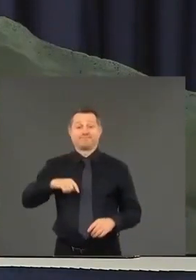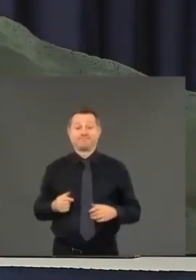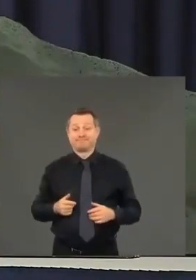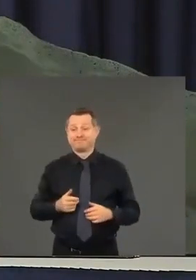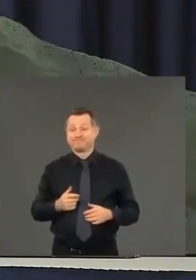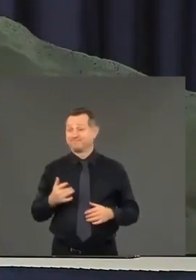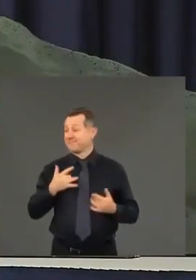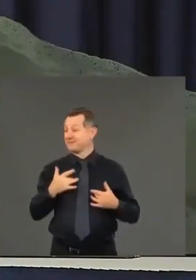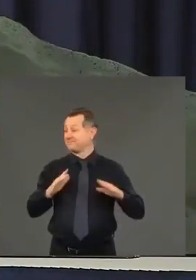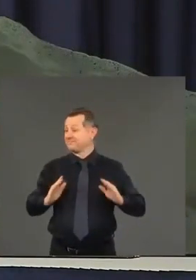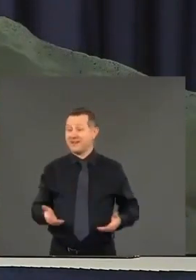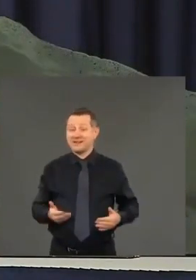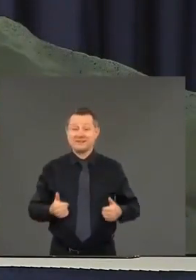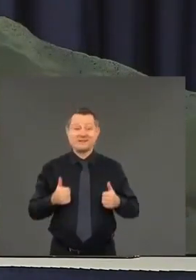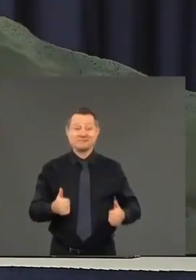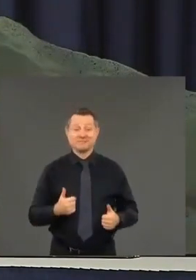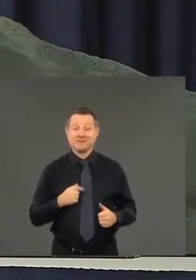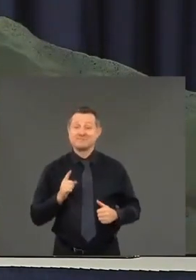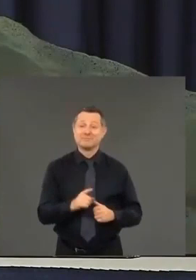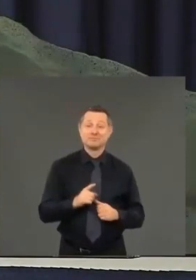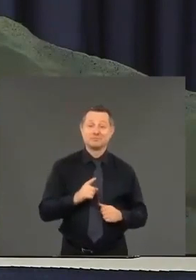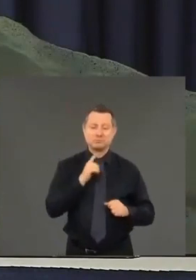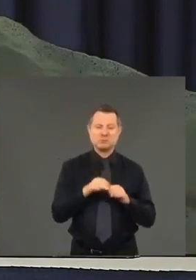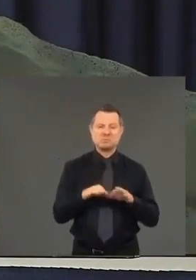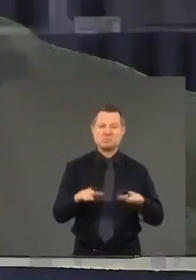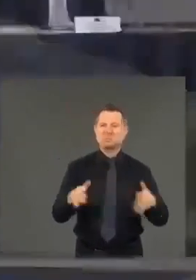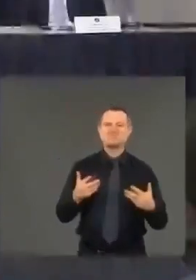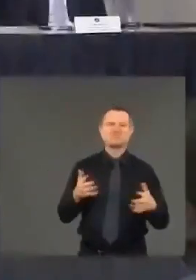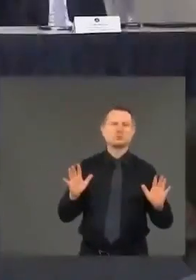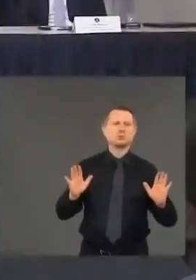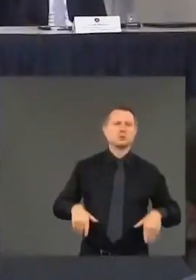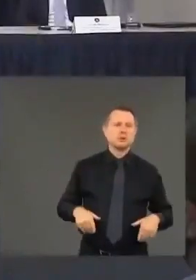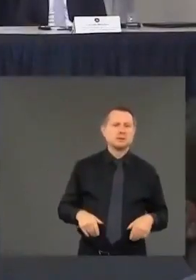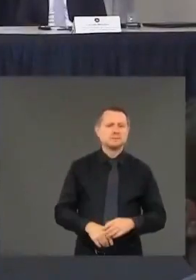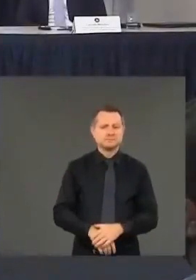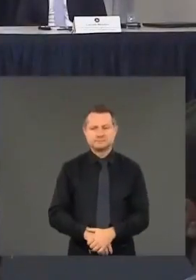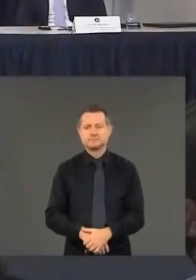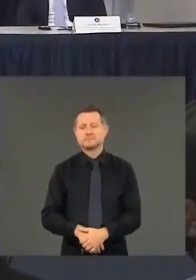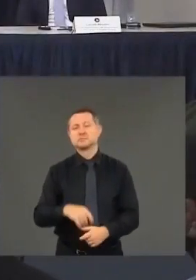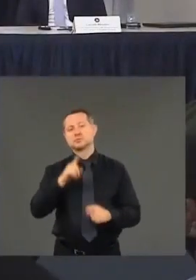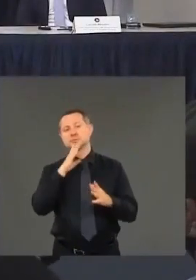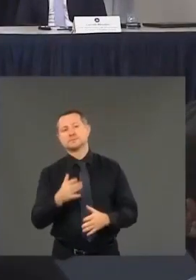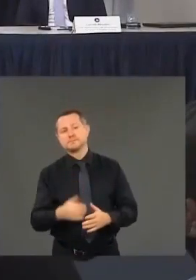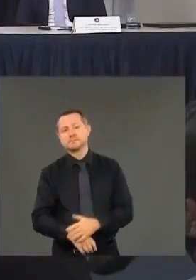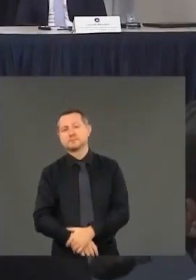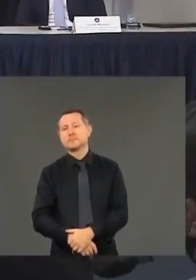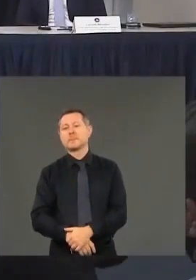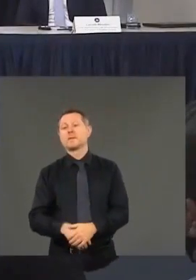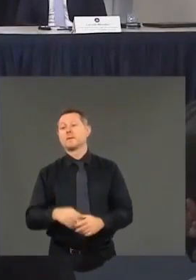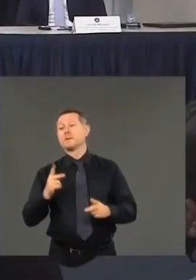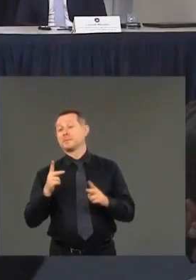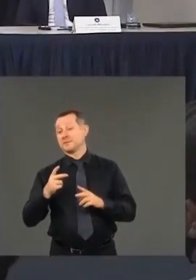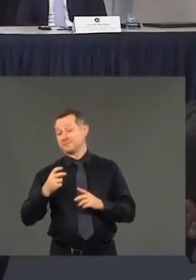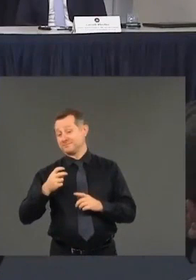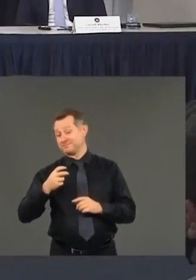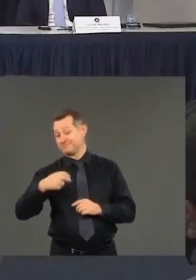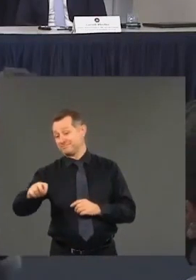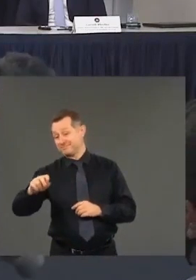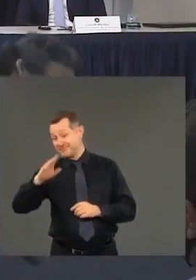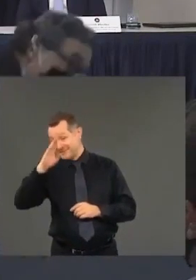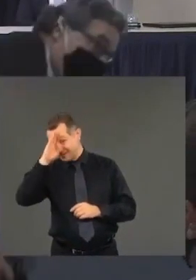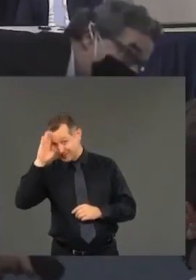of anything, and walked it into a nursing home. So patients were coming back from hospitals, and they were not the main driver